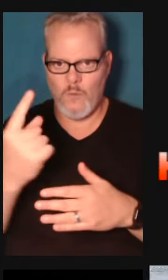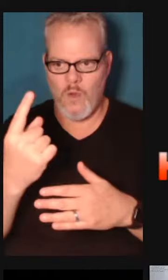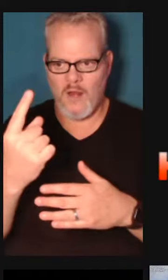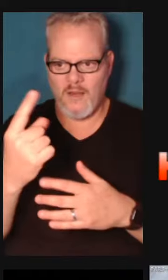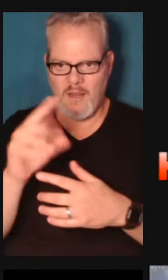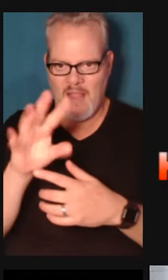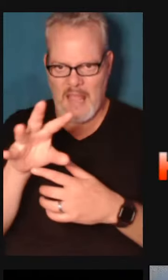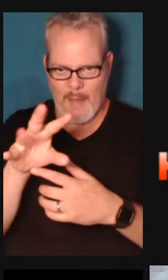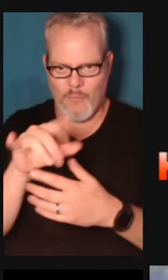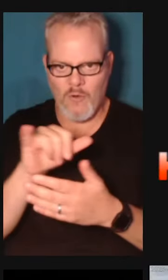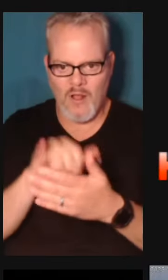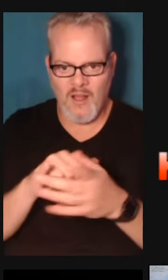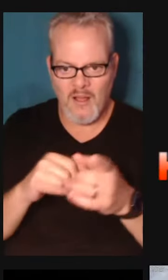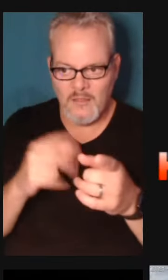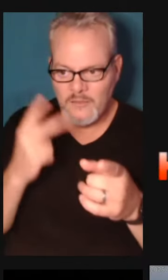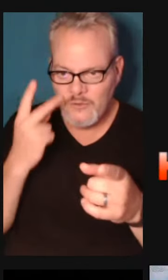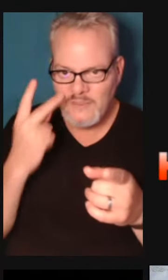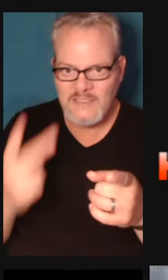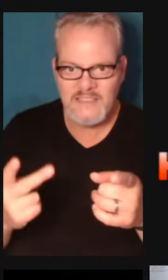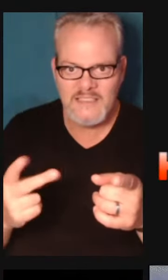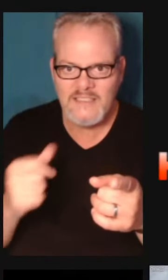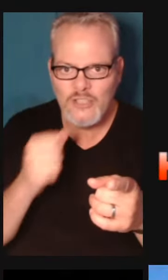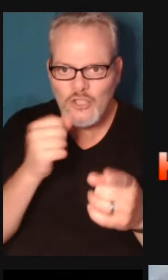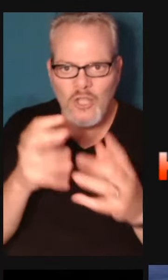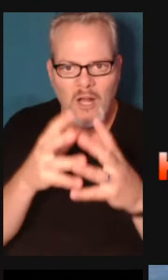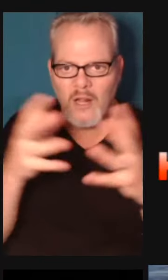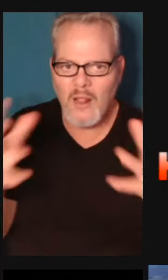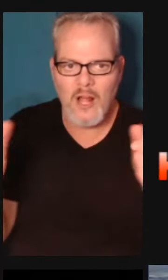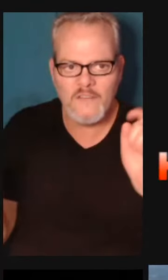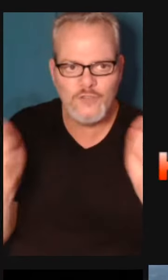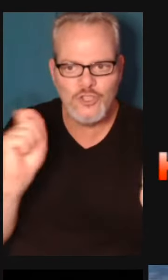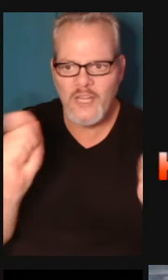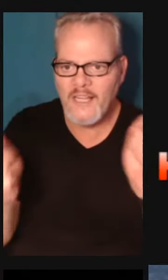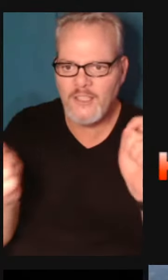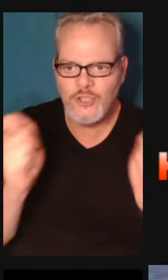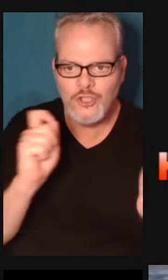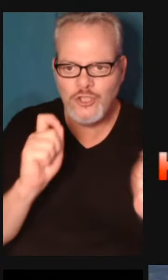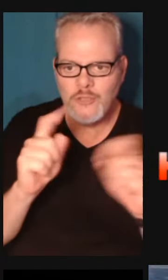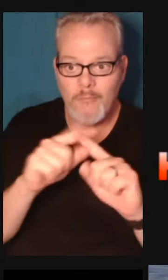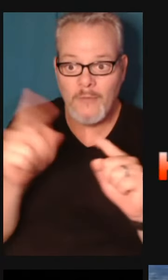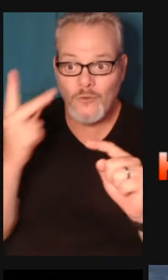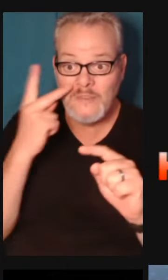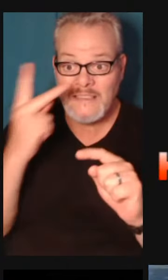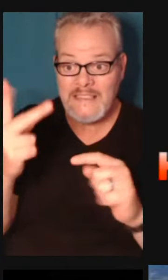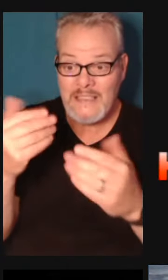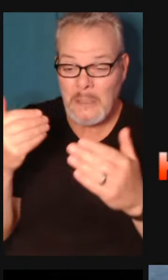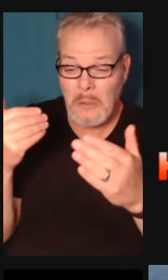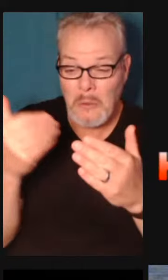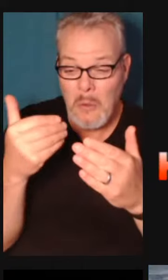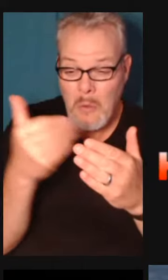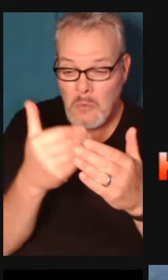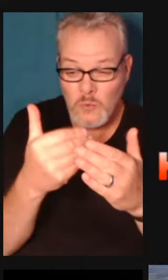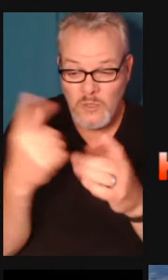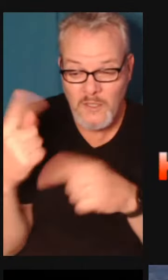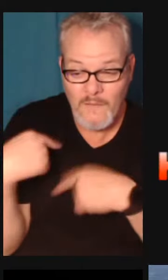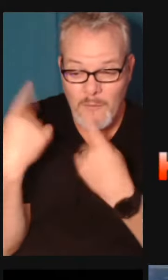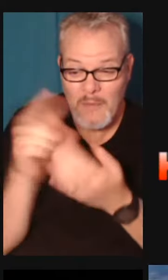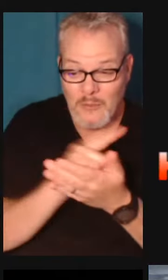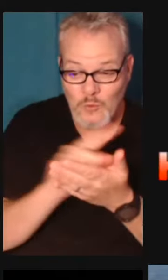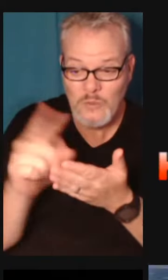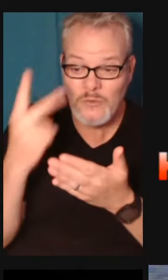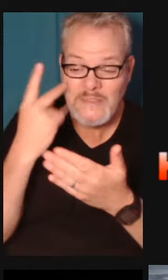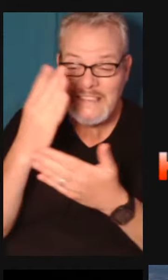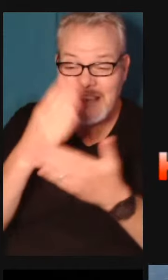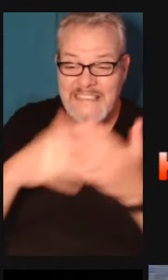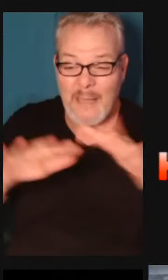And here, not a lot of change either. If you do look closely over the past week, there is a little bit of sinking of the